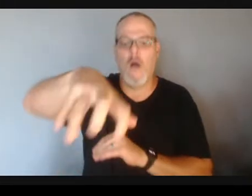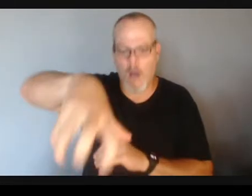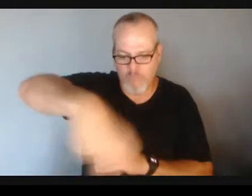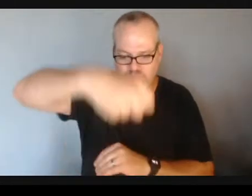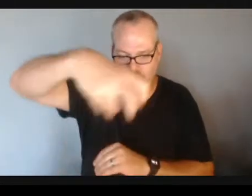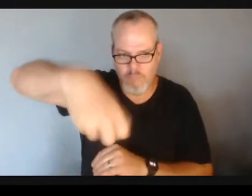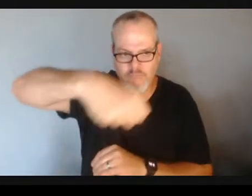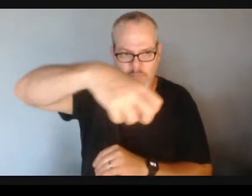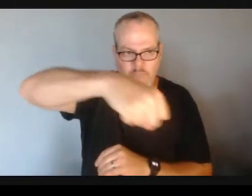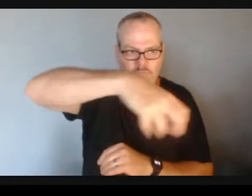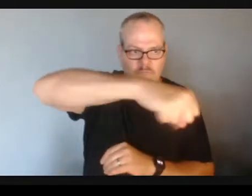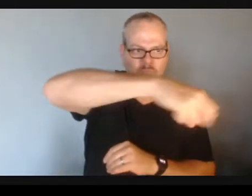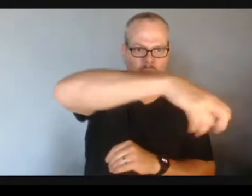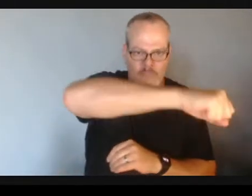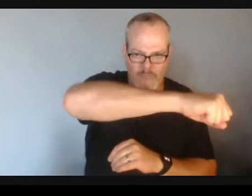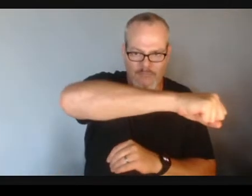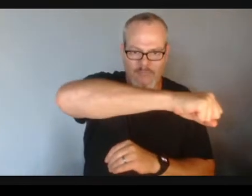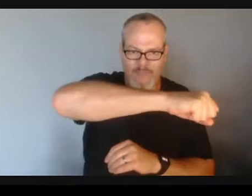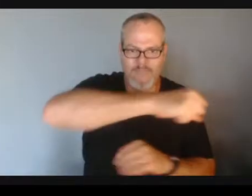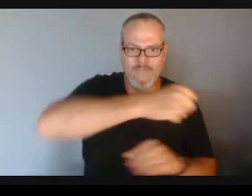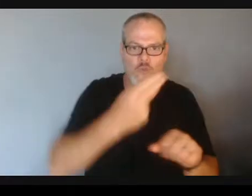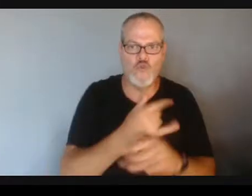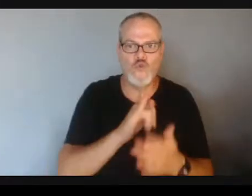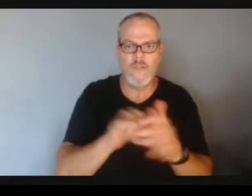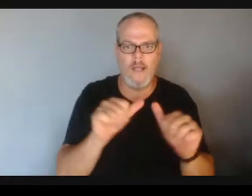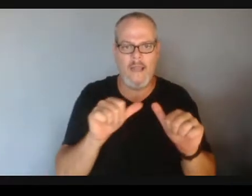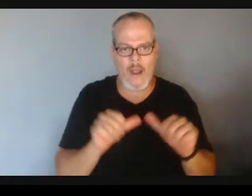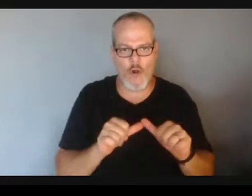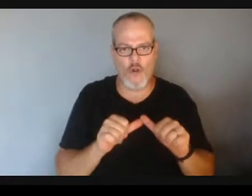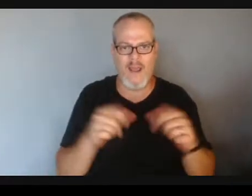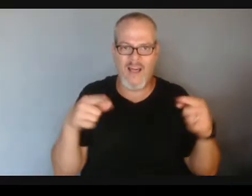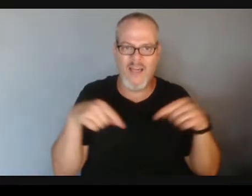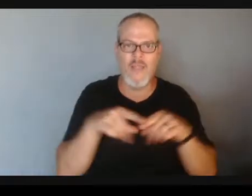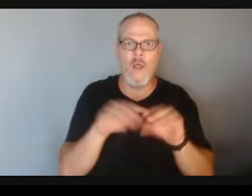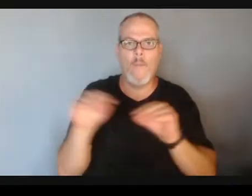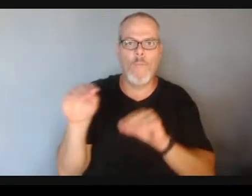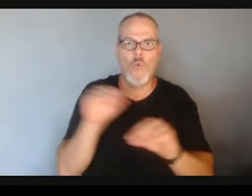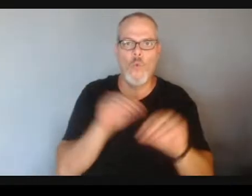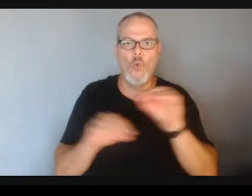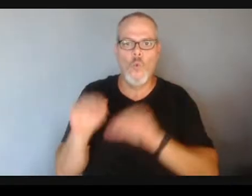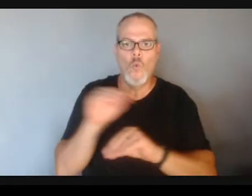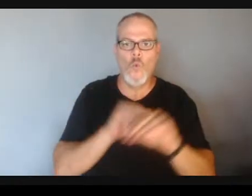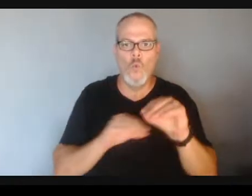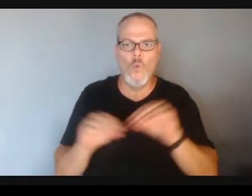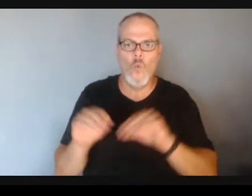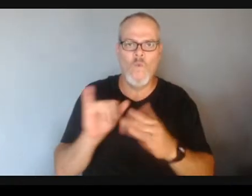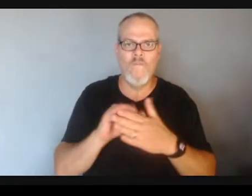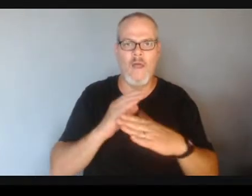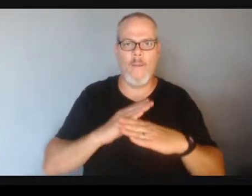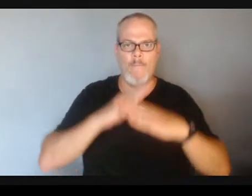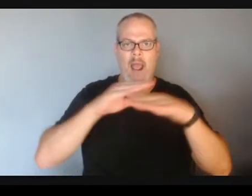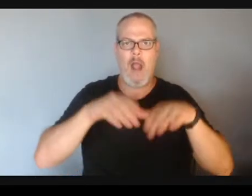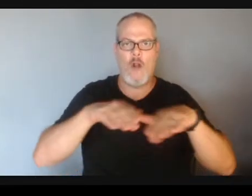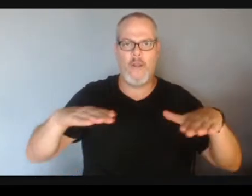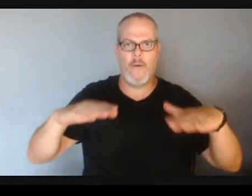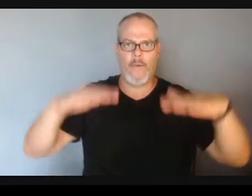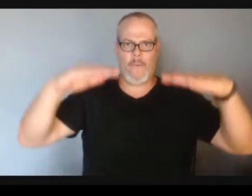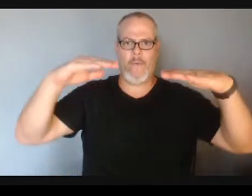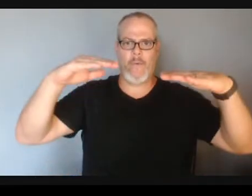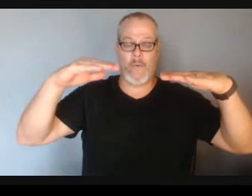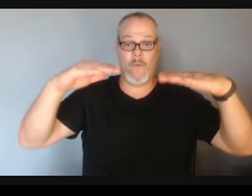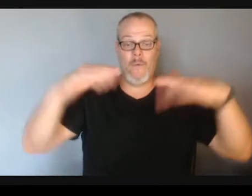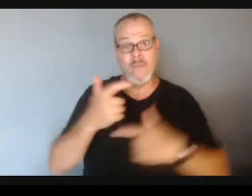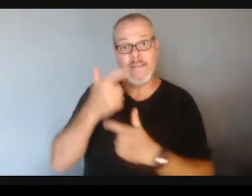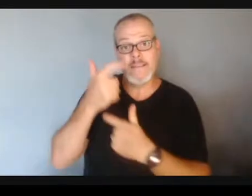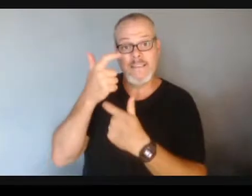work your way back out of it, and while removing the sand that provides that barrier. So kind of